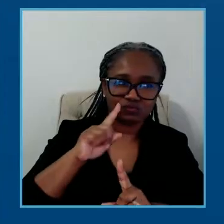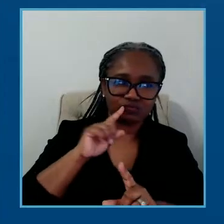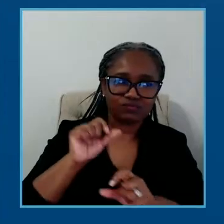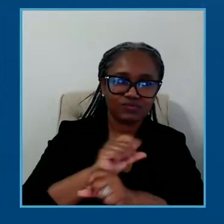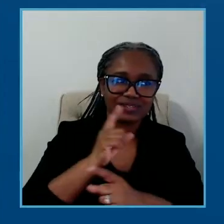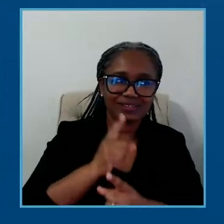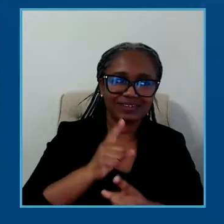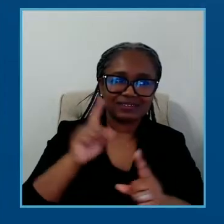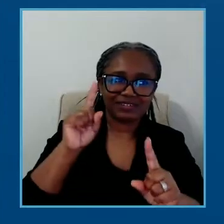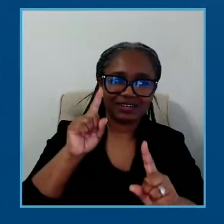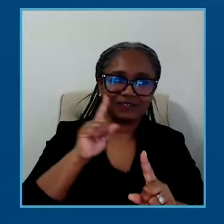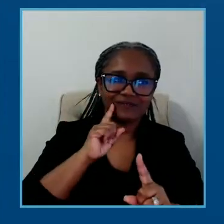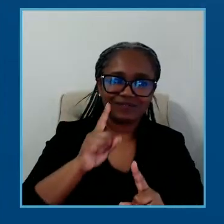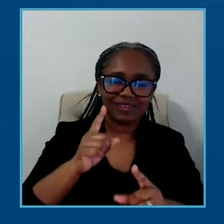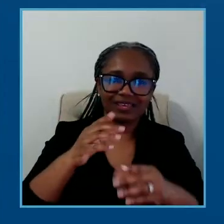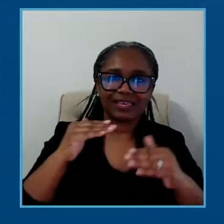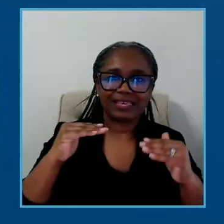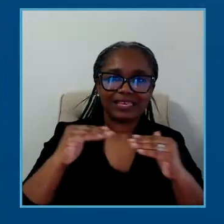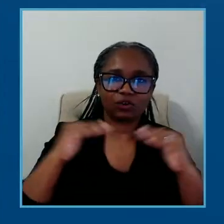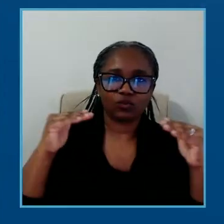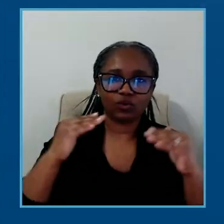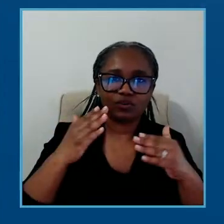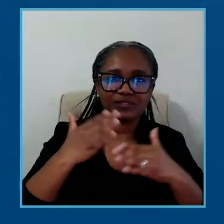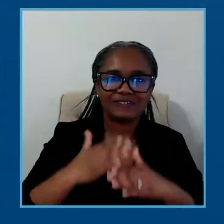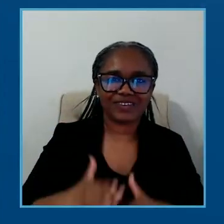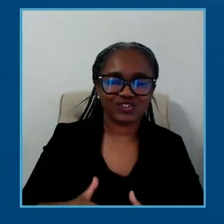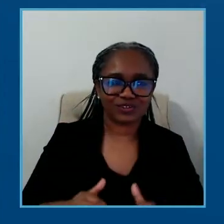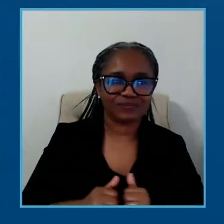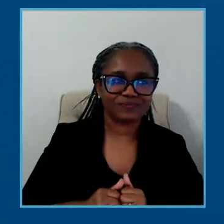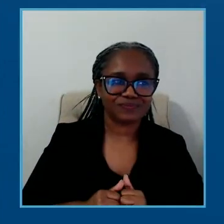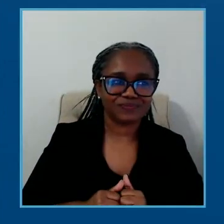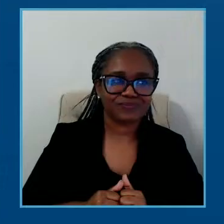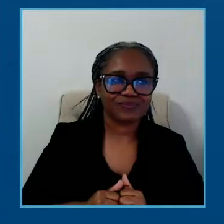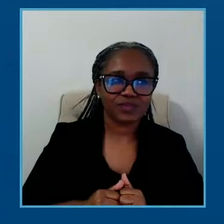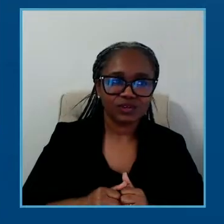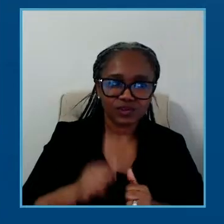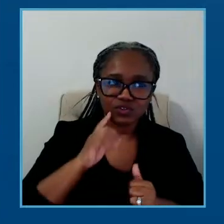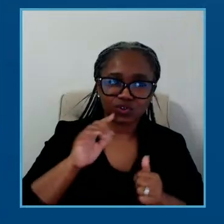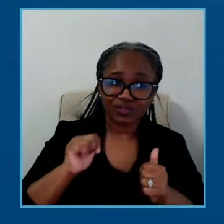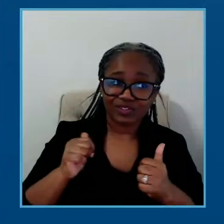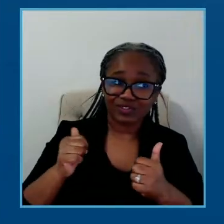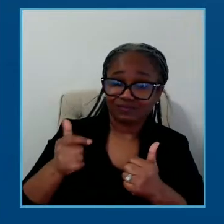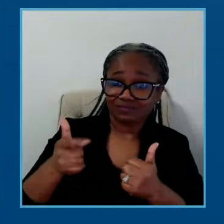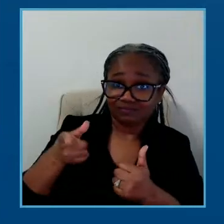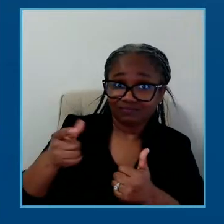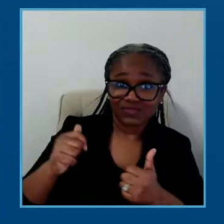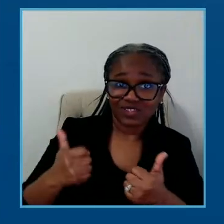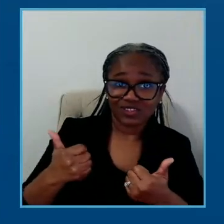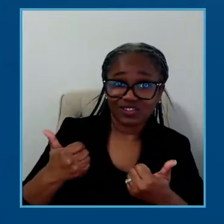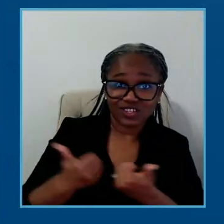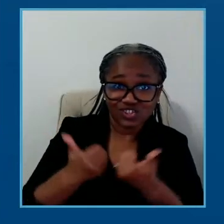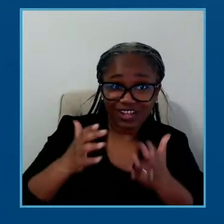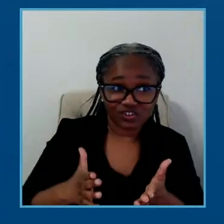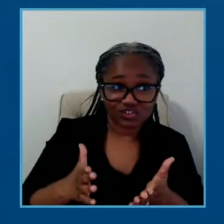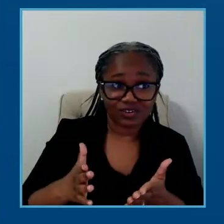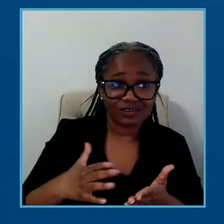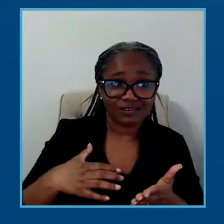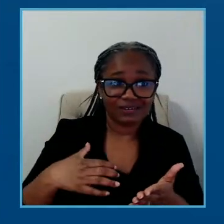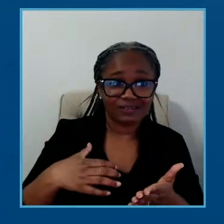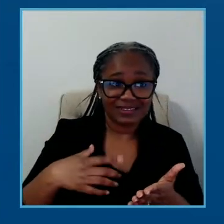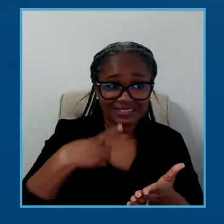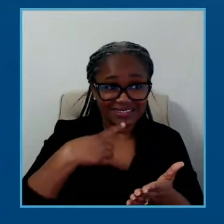challenger claims that what was required under Robert's rules of procedure was that there be 2 separate